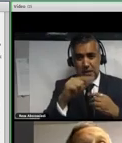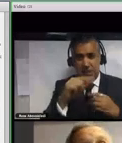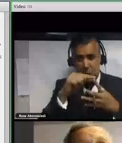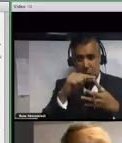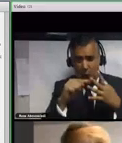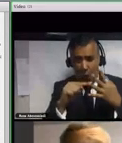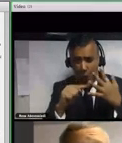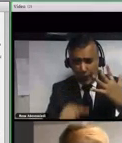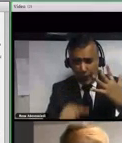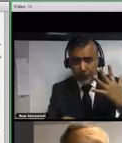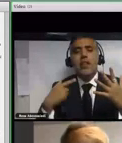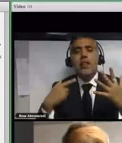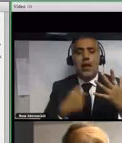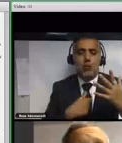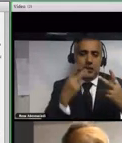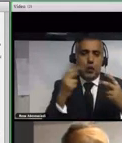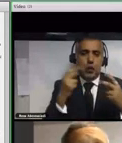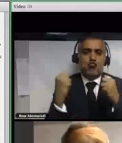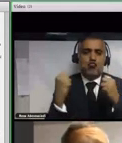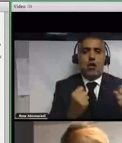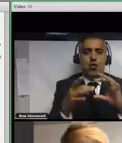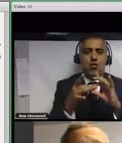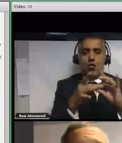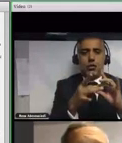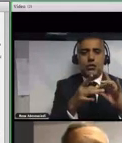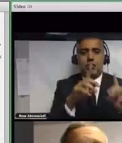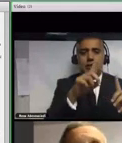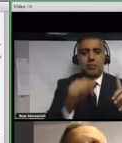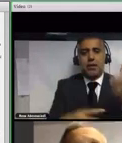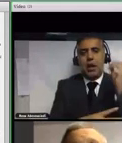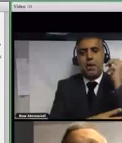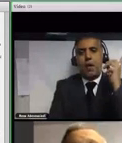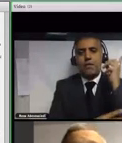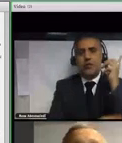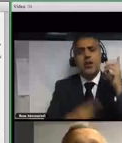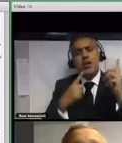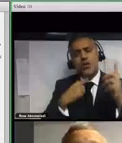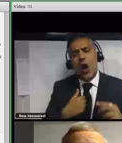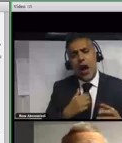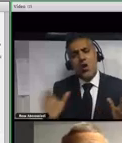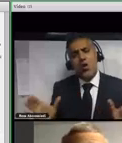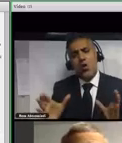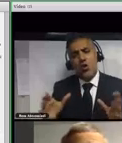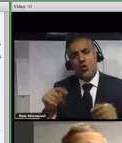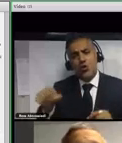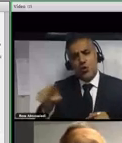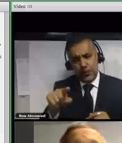a much stronger correlation between disability and poverty. So I urge you when